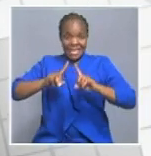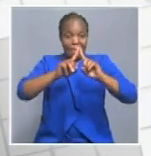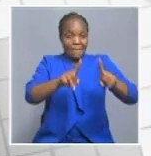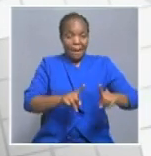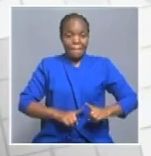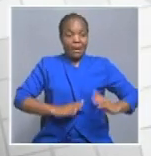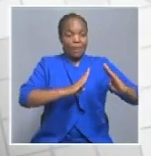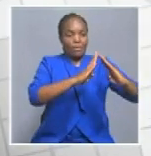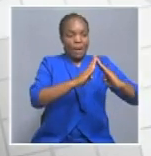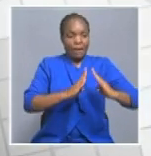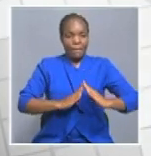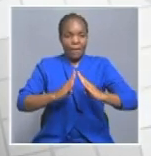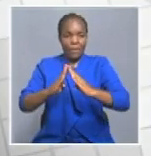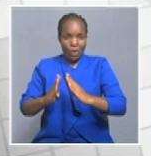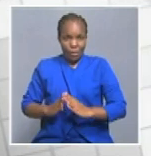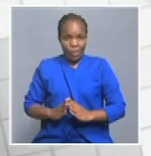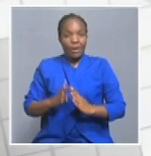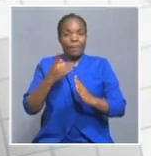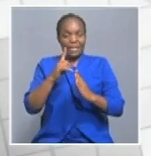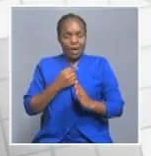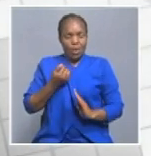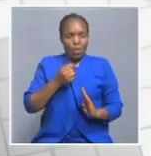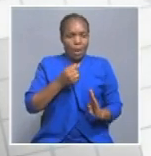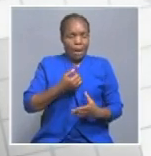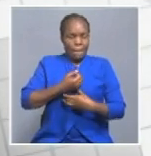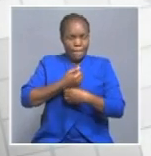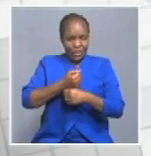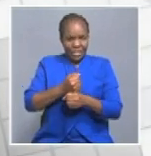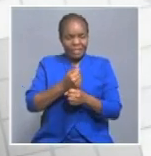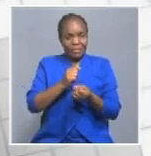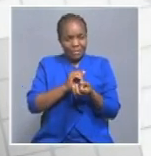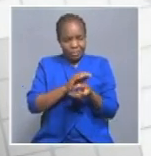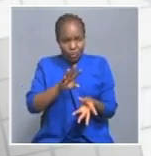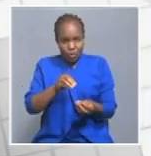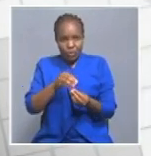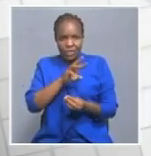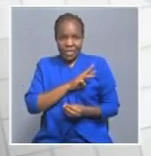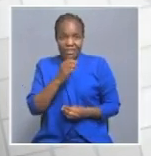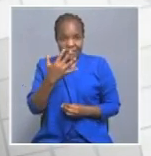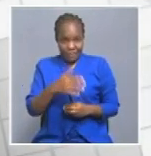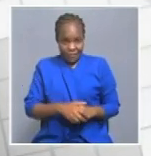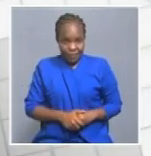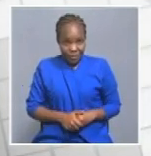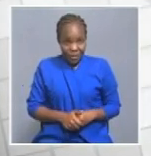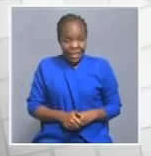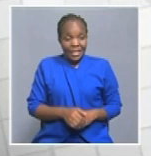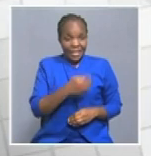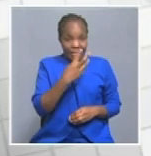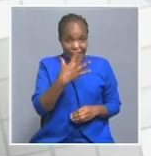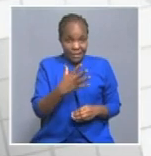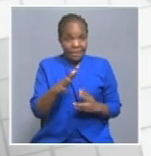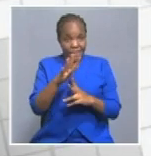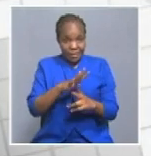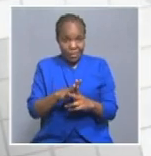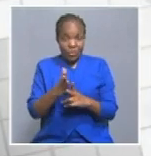houses, but in total we are going to build about 35. And those are 35 families consisting about 99